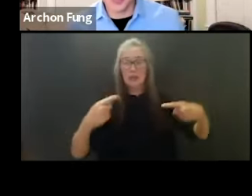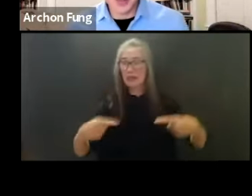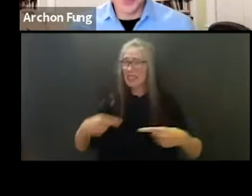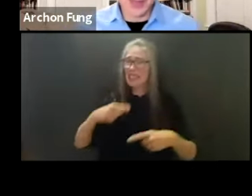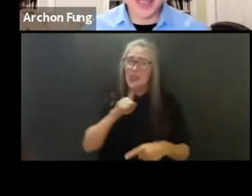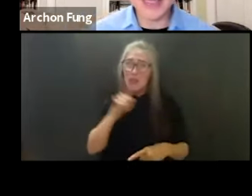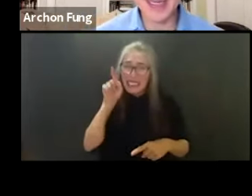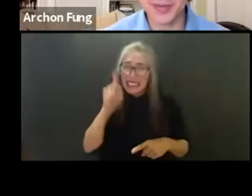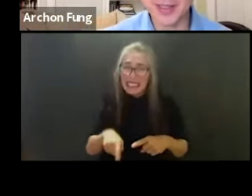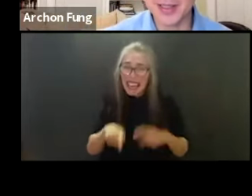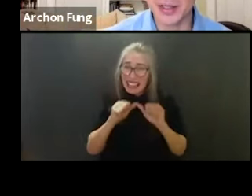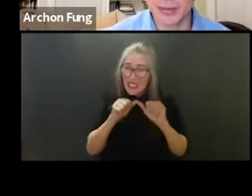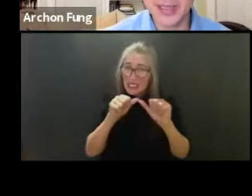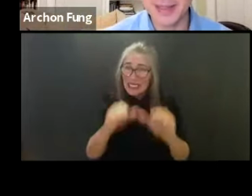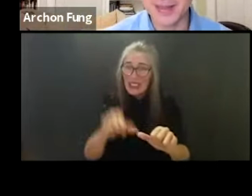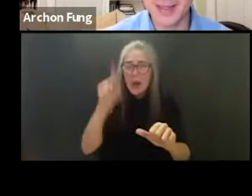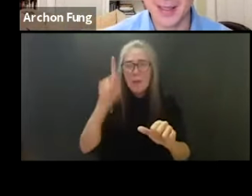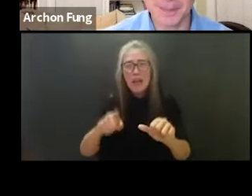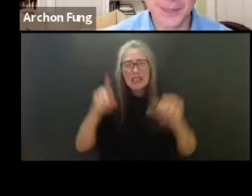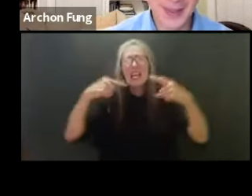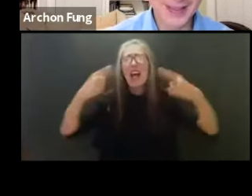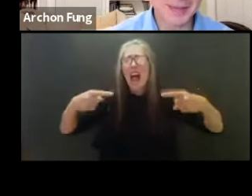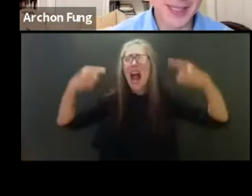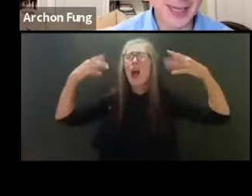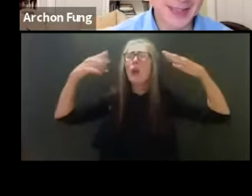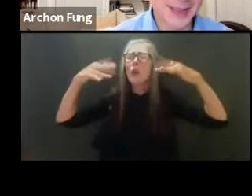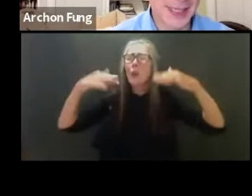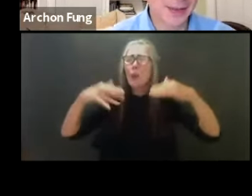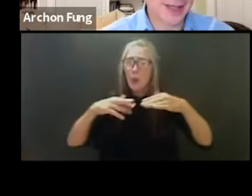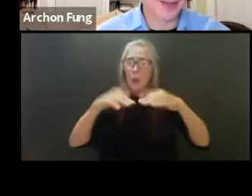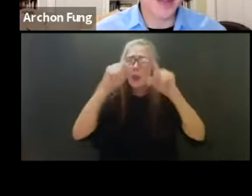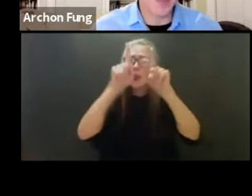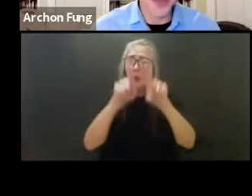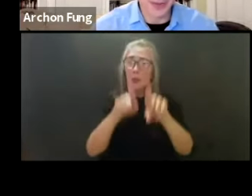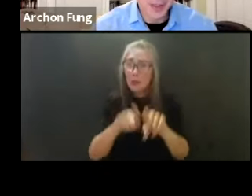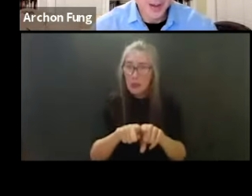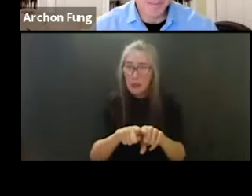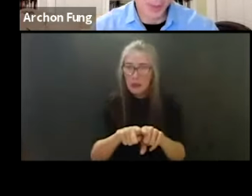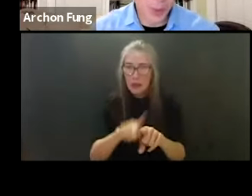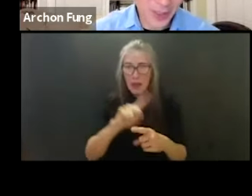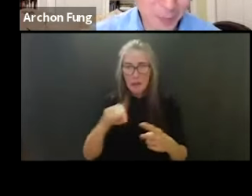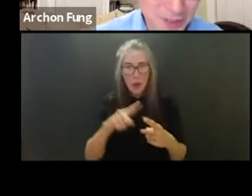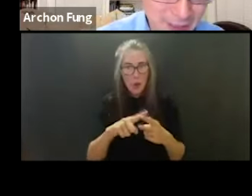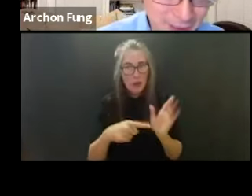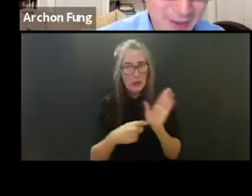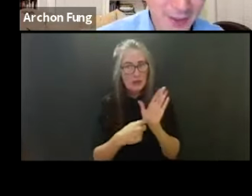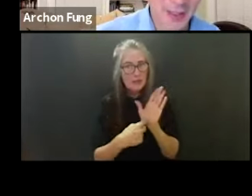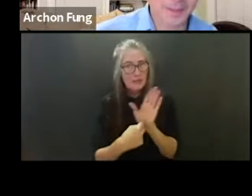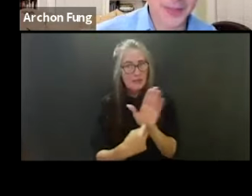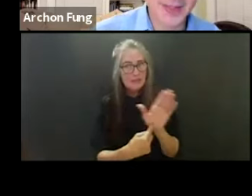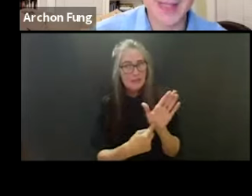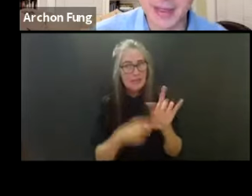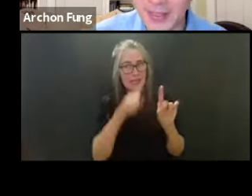of continuing disagreement? It seems like it has to settle down into something. But when I've presented